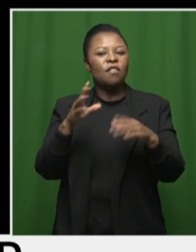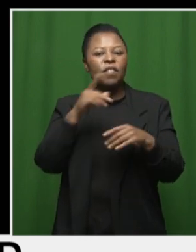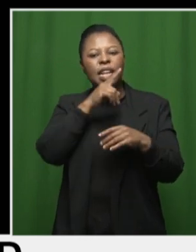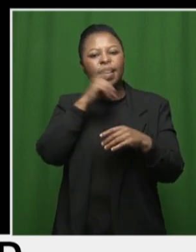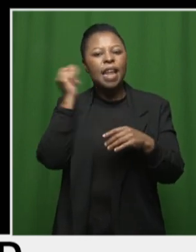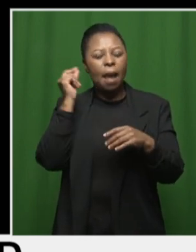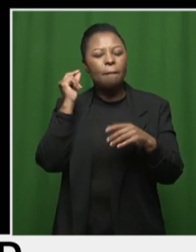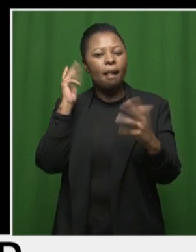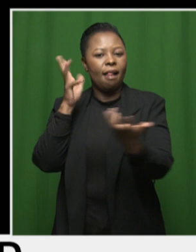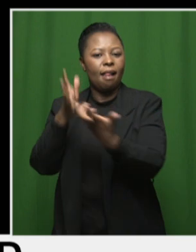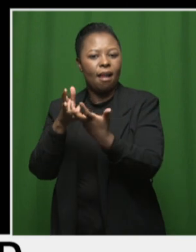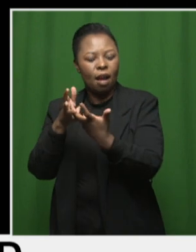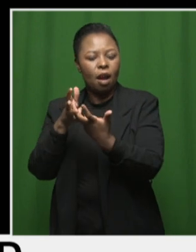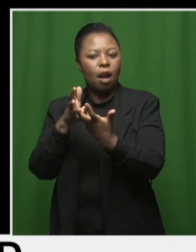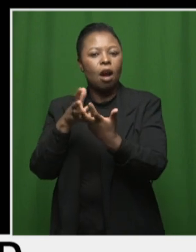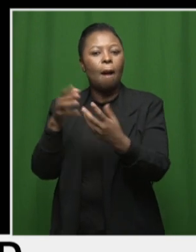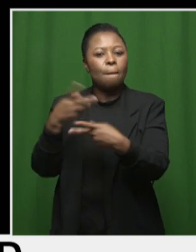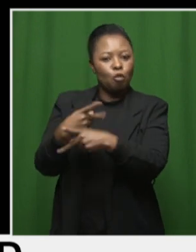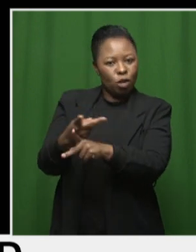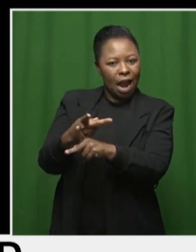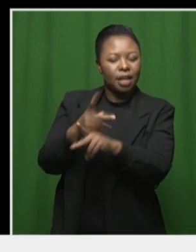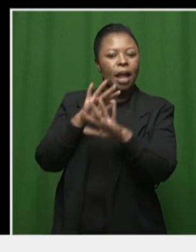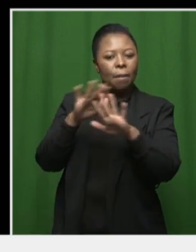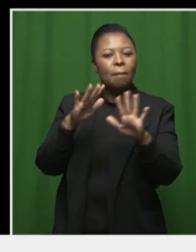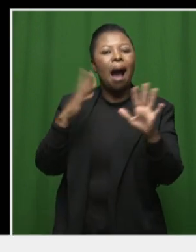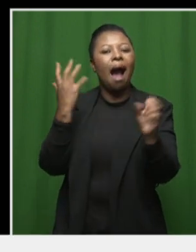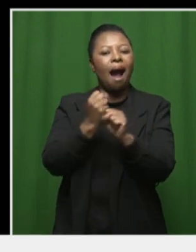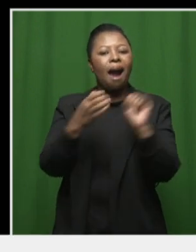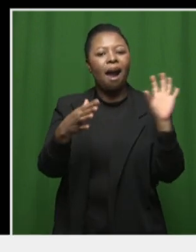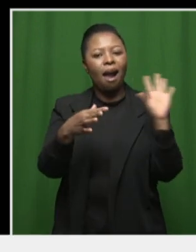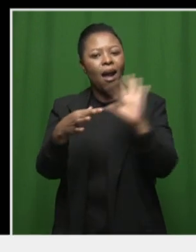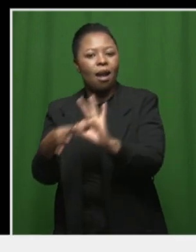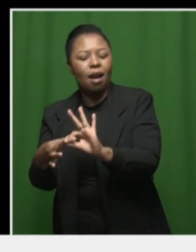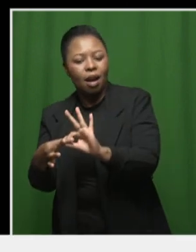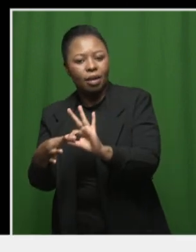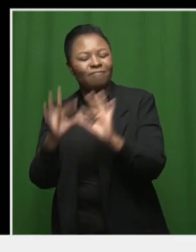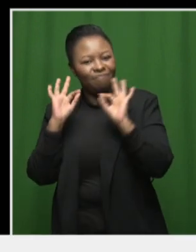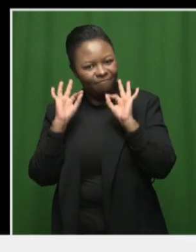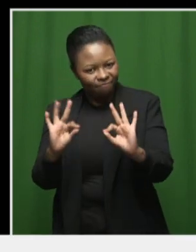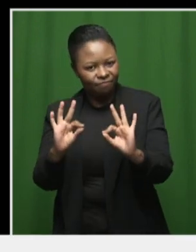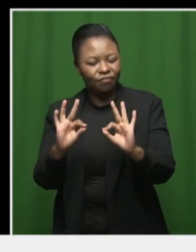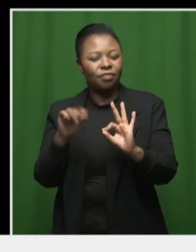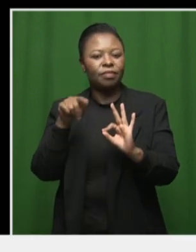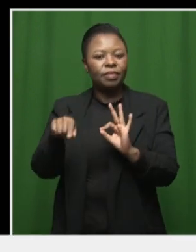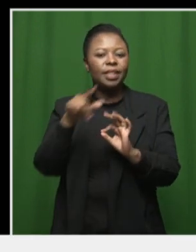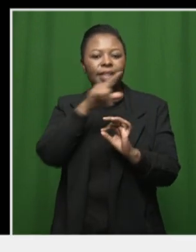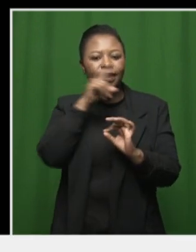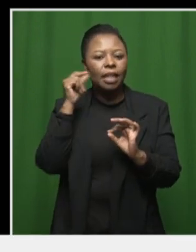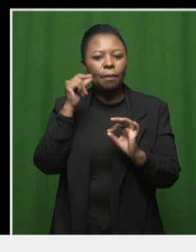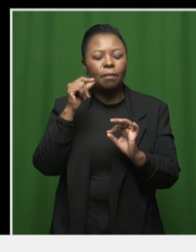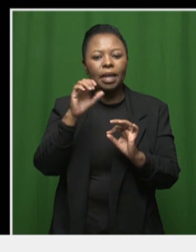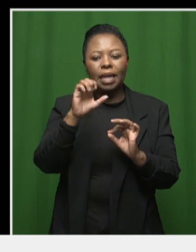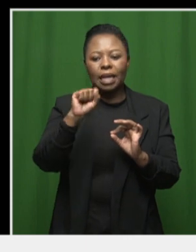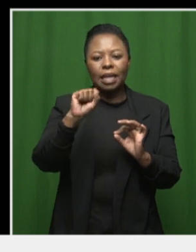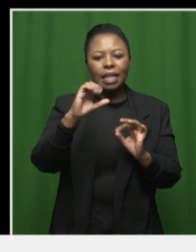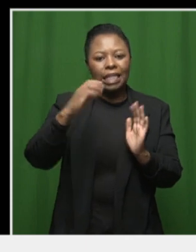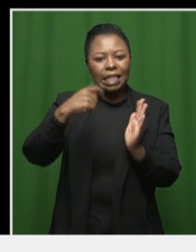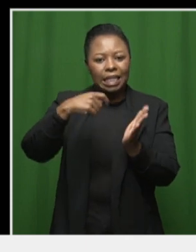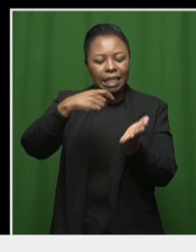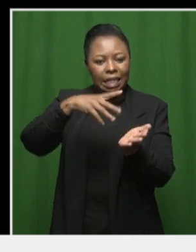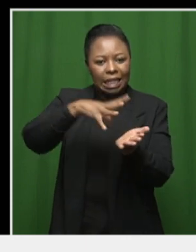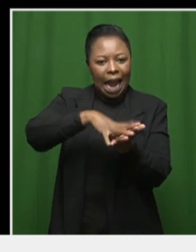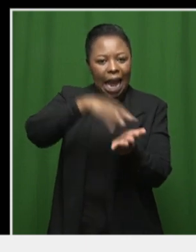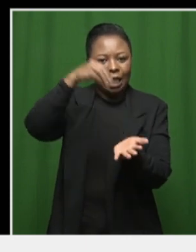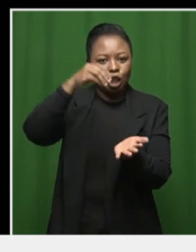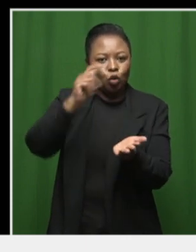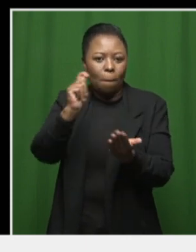to the product, something that people can relate to more accurately. And thus the name Scan to Pay was something that we